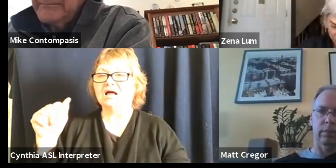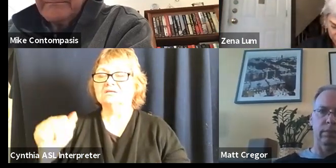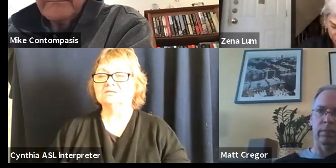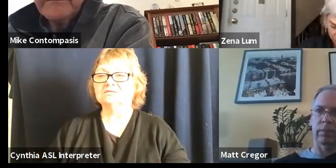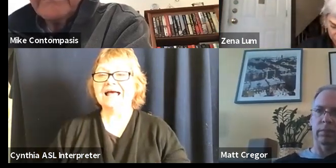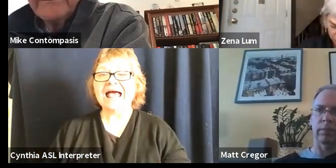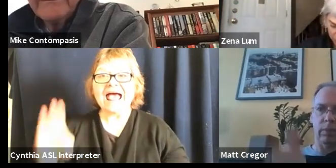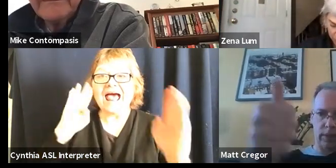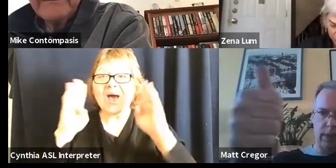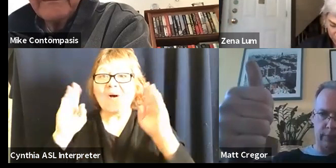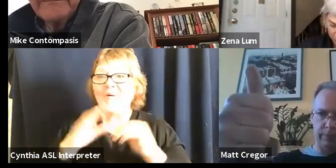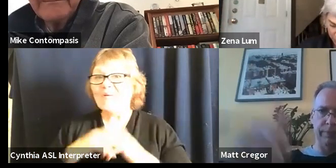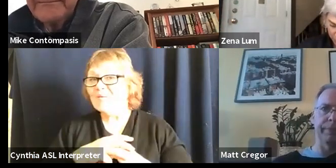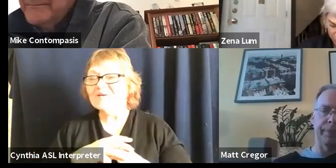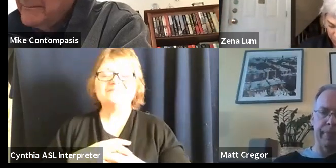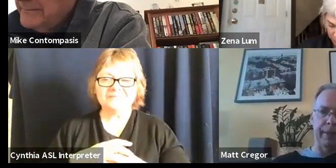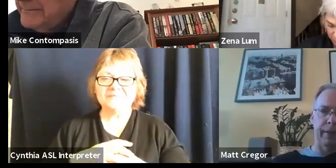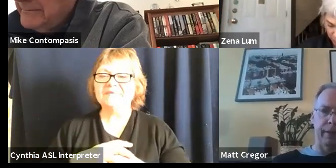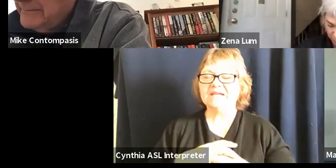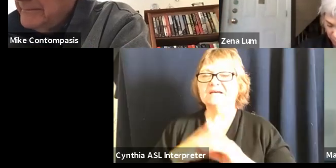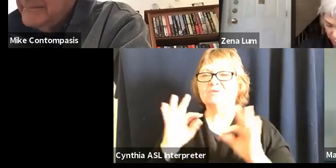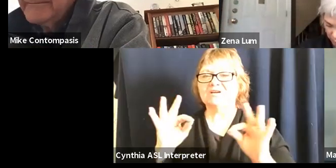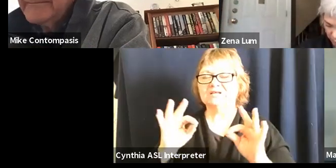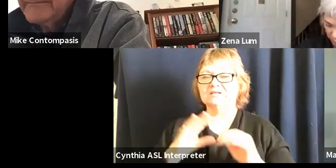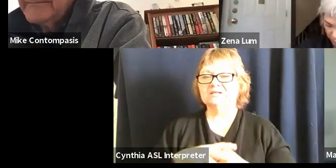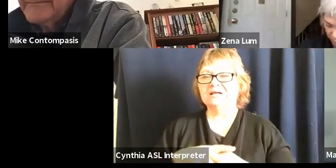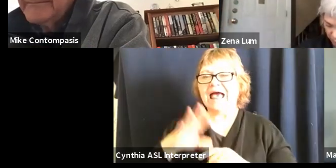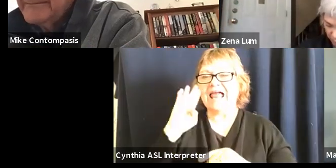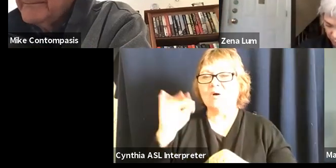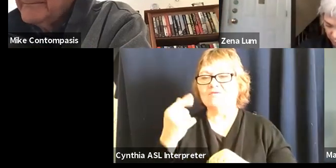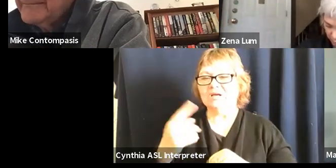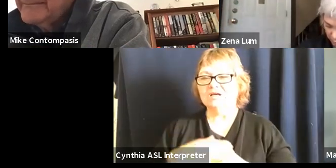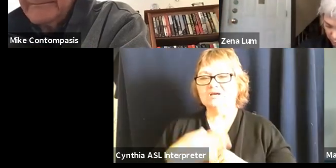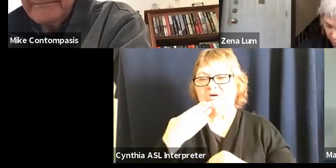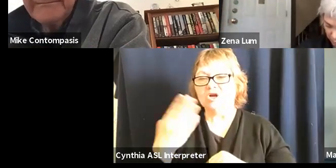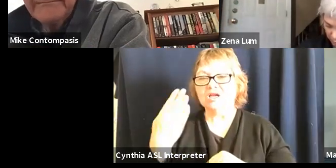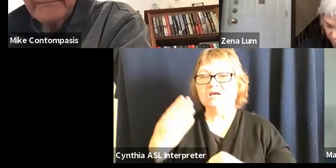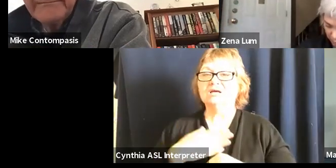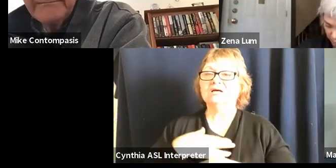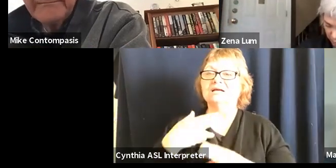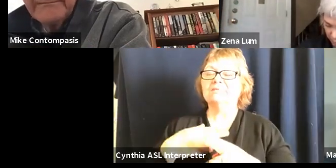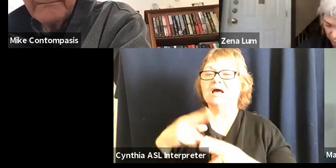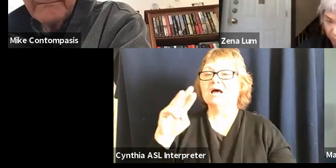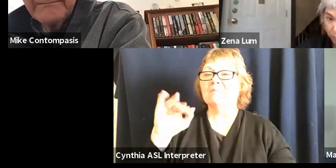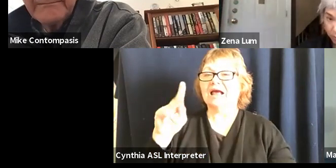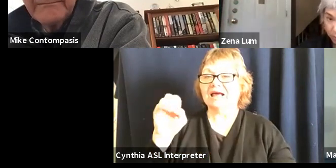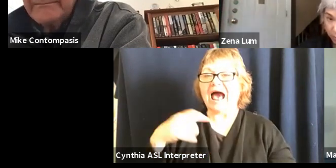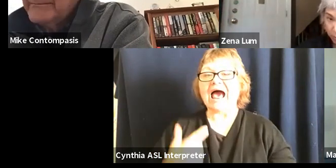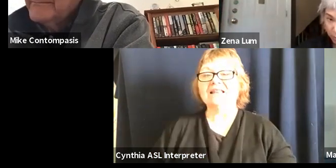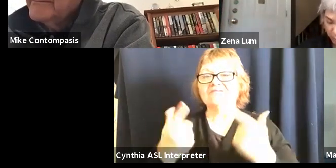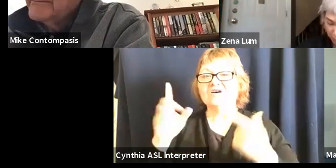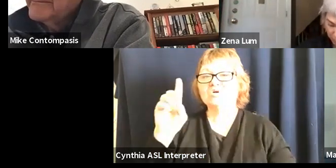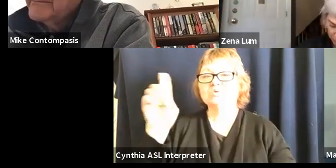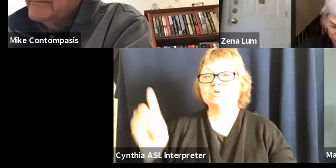Hello, can you hear me? We can hear you. Perfect. Hi, everybody. Good morning. My name is Mike Skolka. I live in Dorchester.